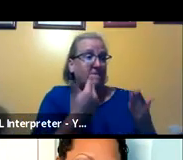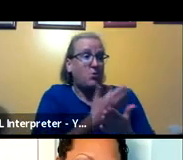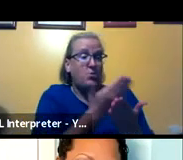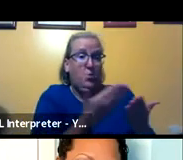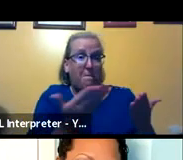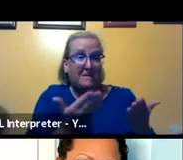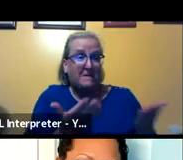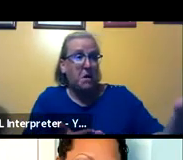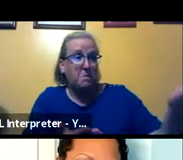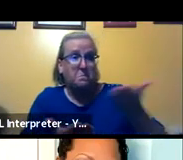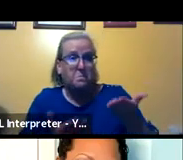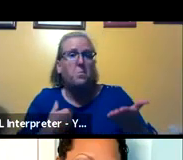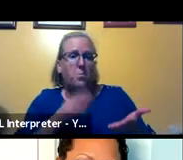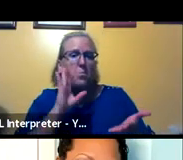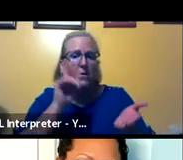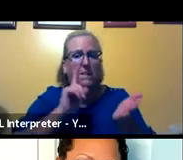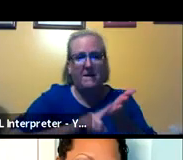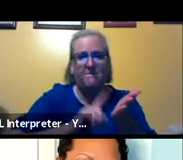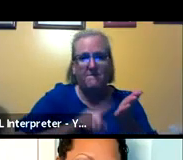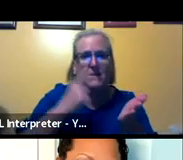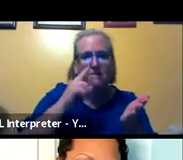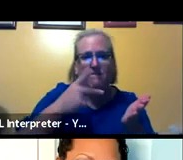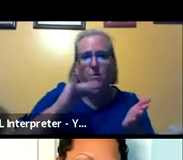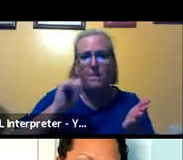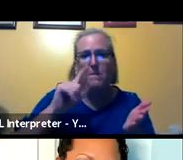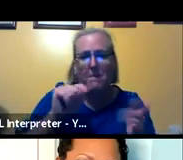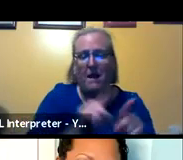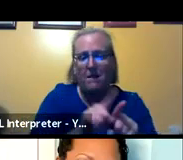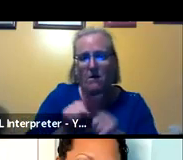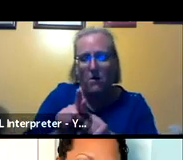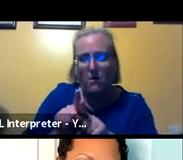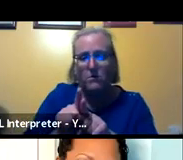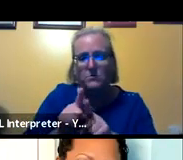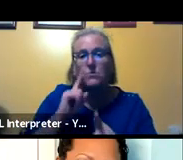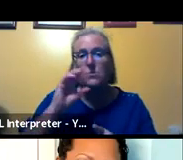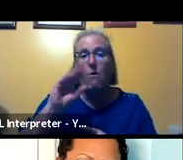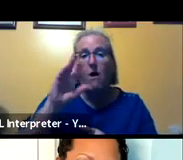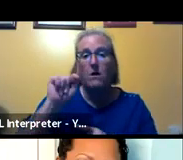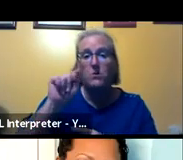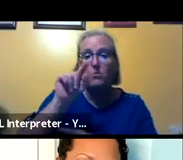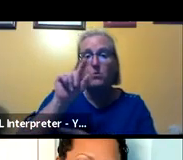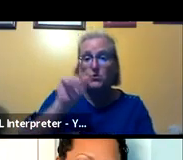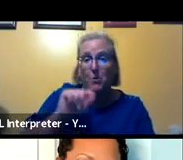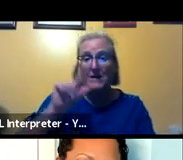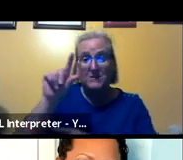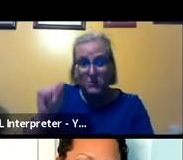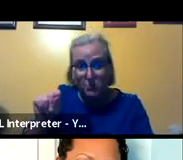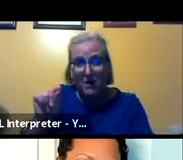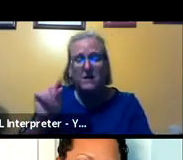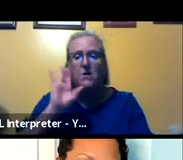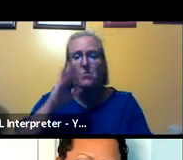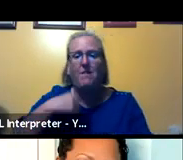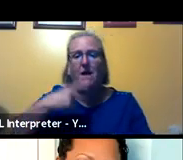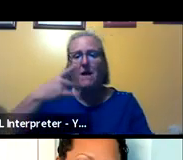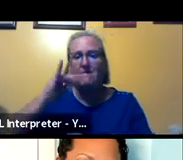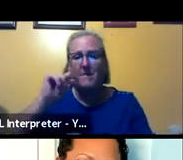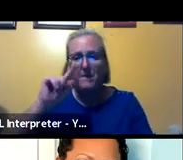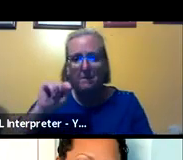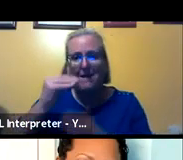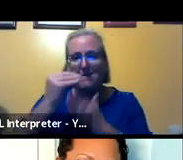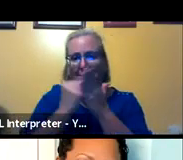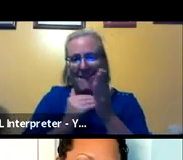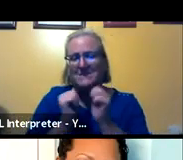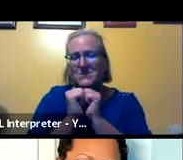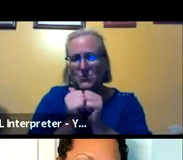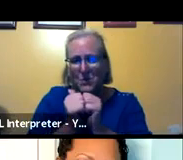we will investigate that for a pilot as well. So in October 2020, we'd like to get some pilot lessons together and materials